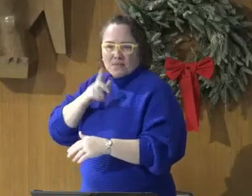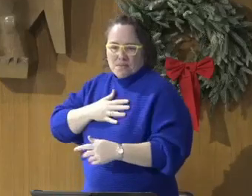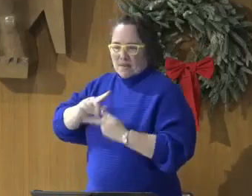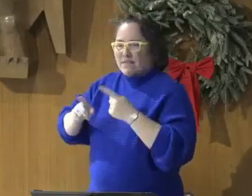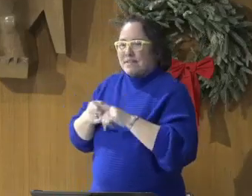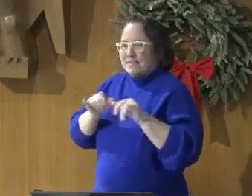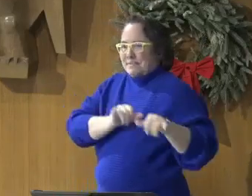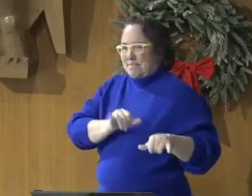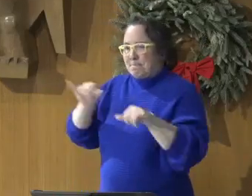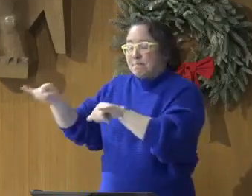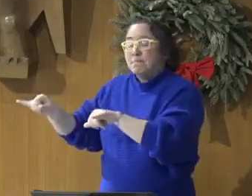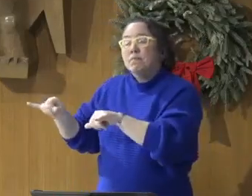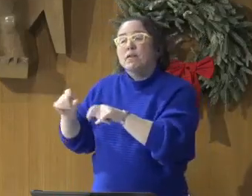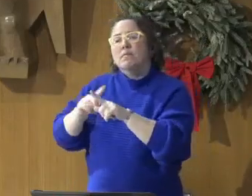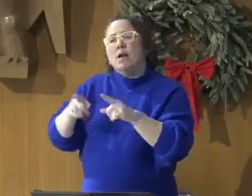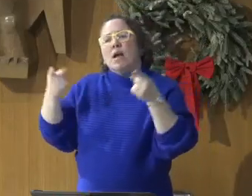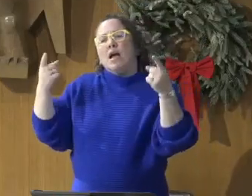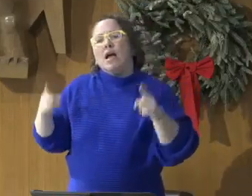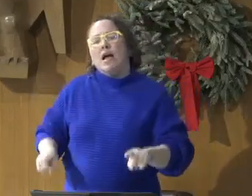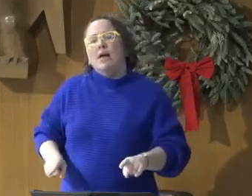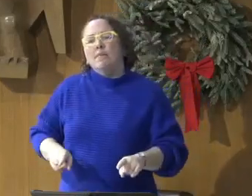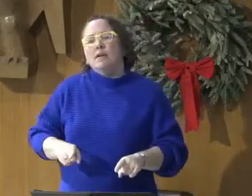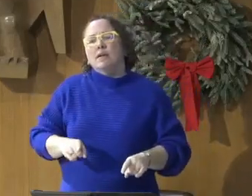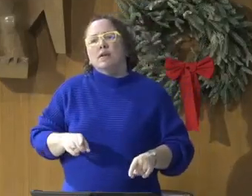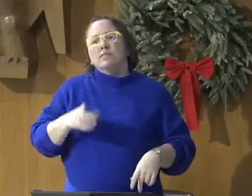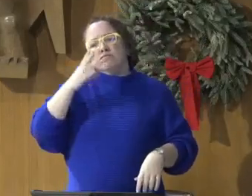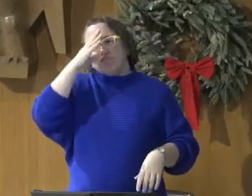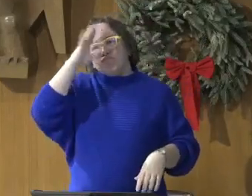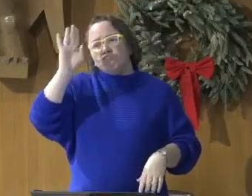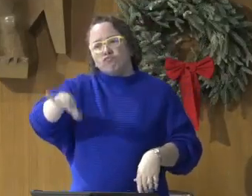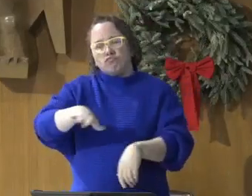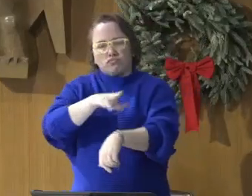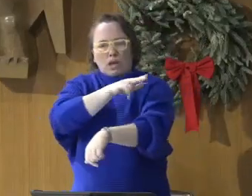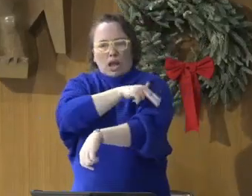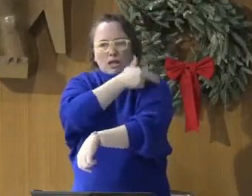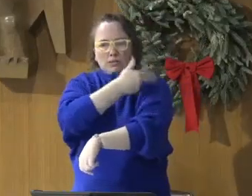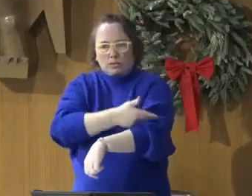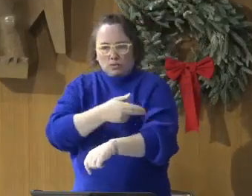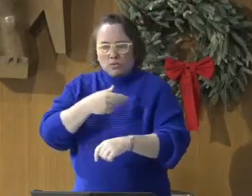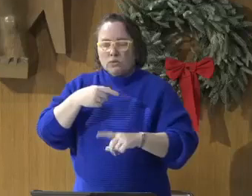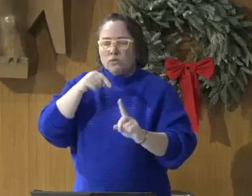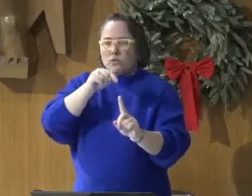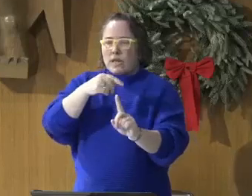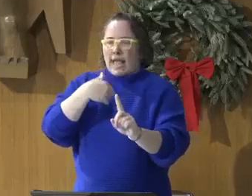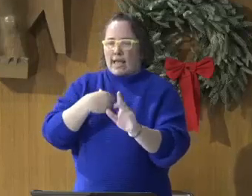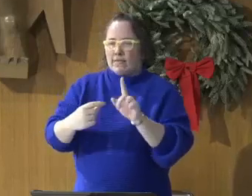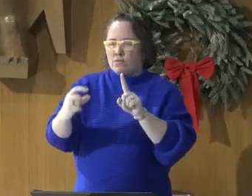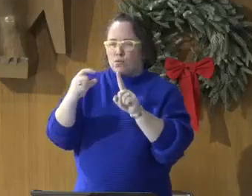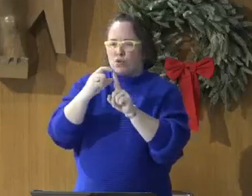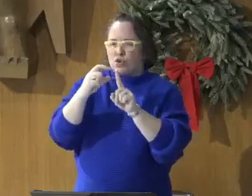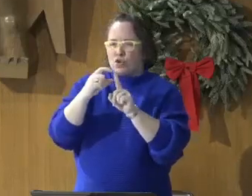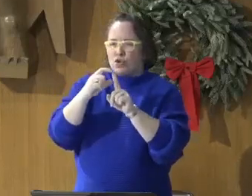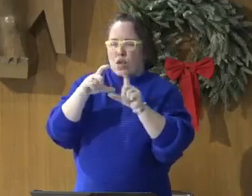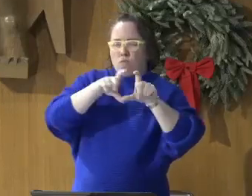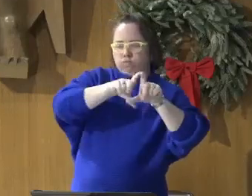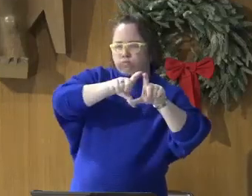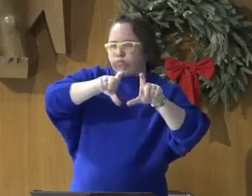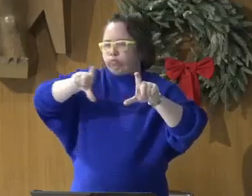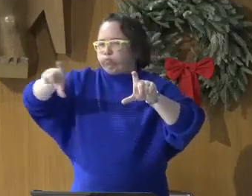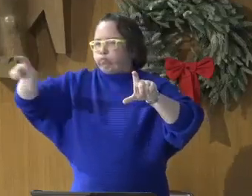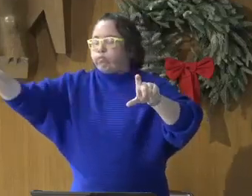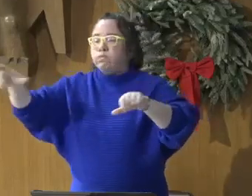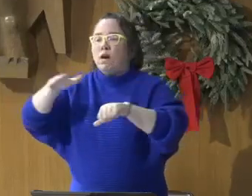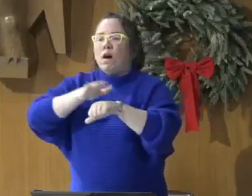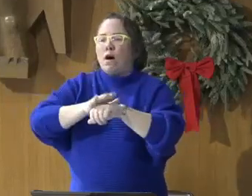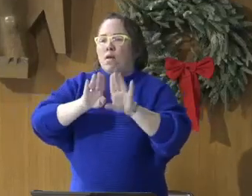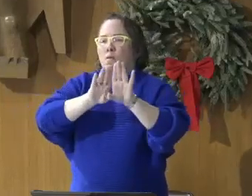At the front of the chapel of Cedars-Sinai Medical Center, there is these words emblazoned on the side